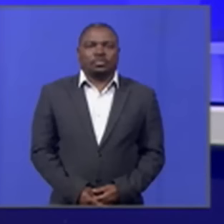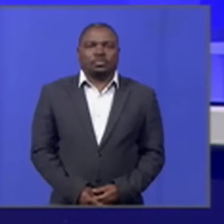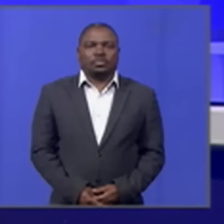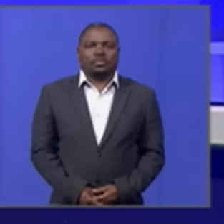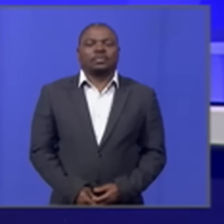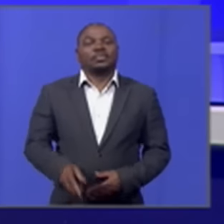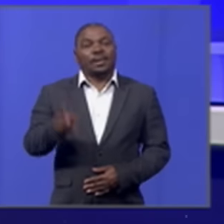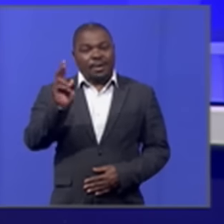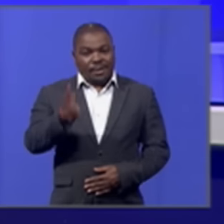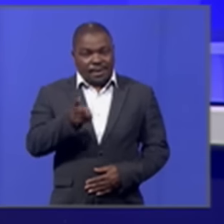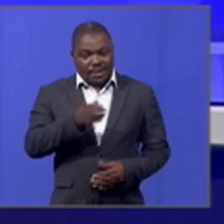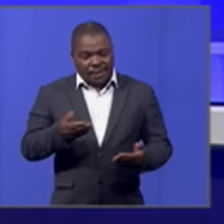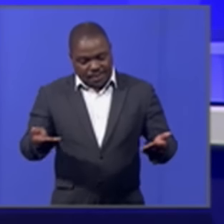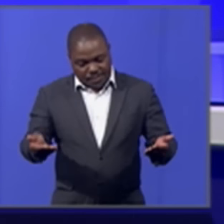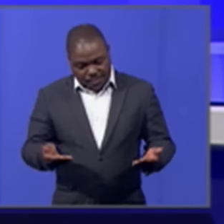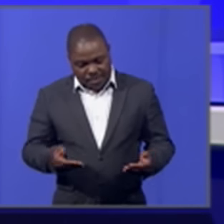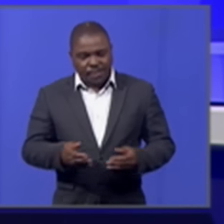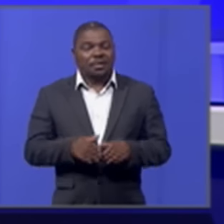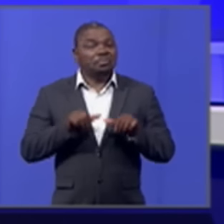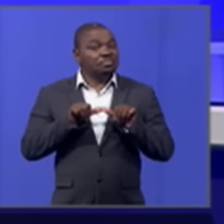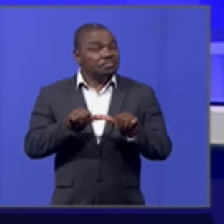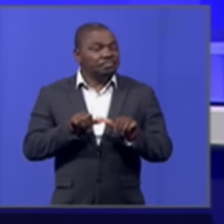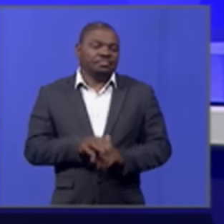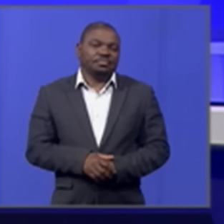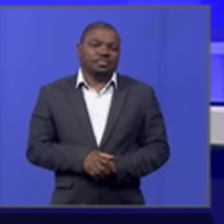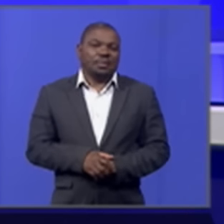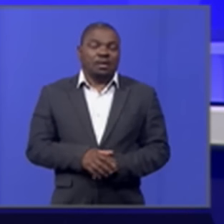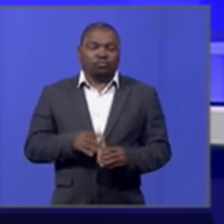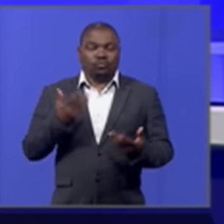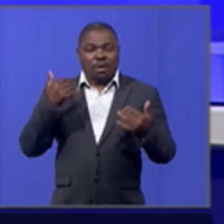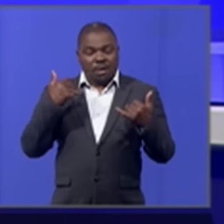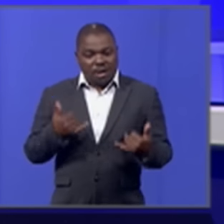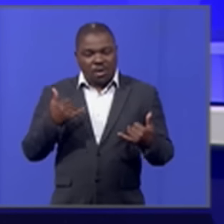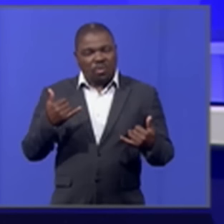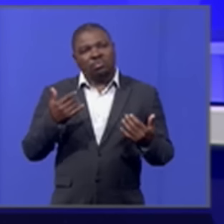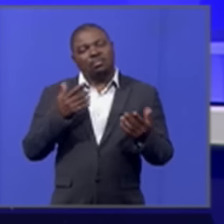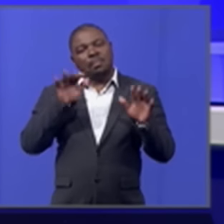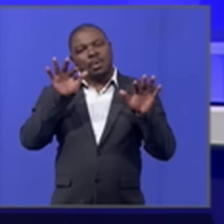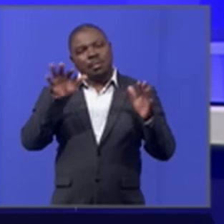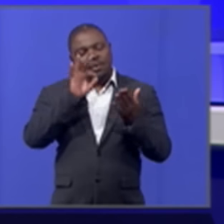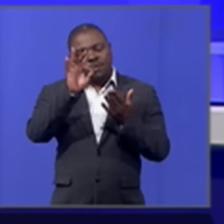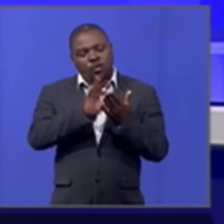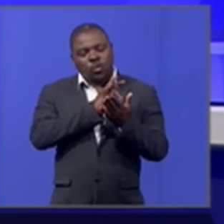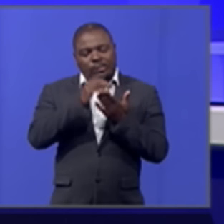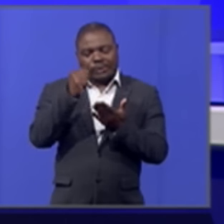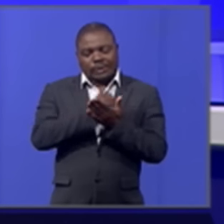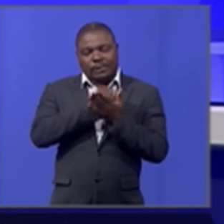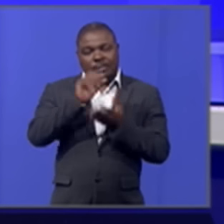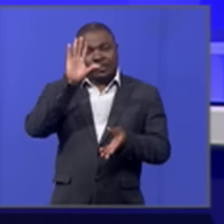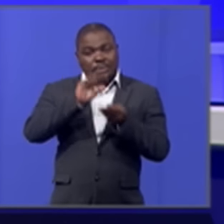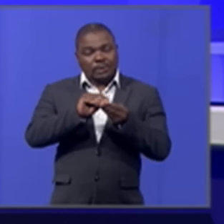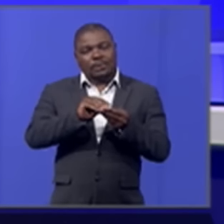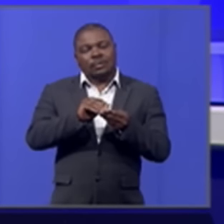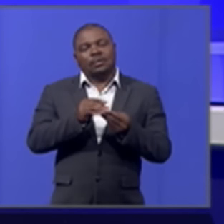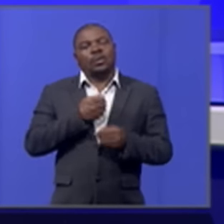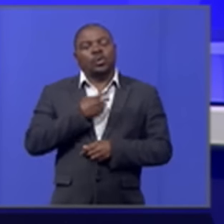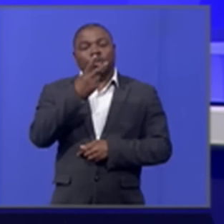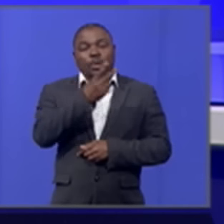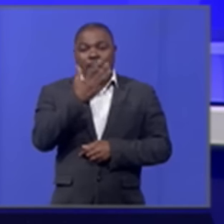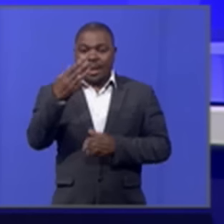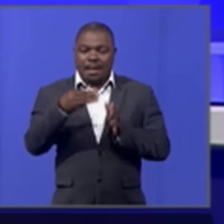re boe gape re go amogele mogaetsho mme re tsholetse ka gore go fitlha ga jaana go setse go na le batlhophi ba feta dimilione di le 29